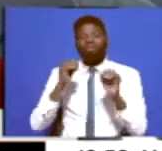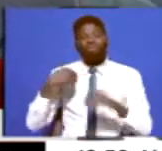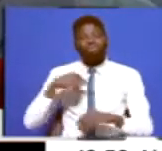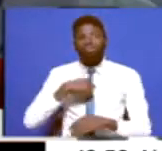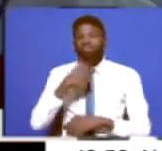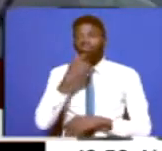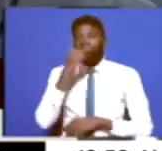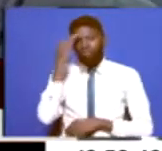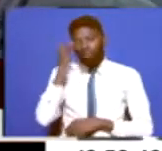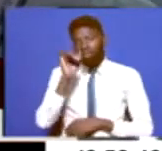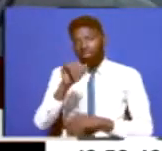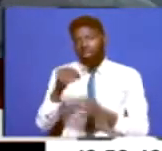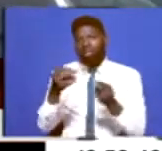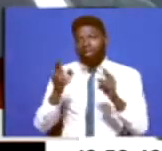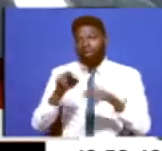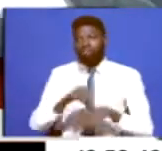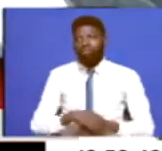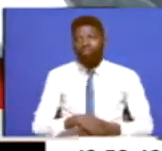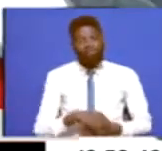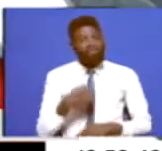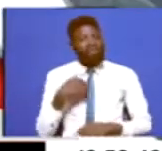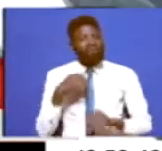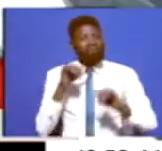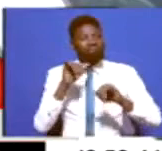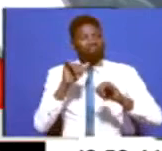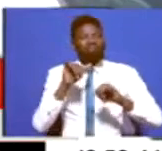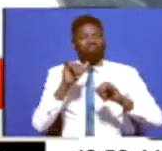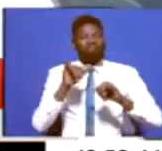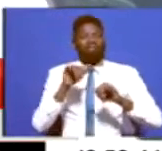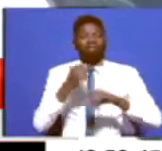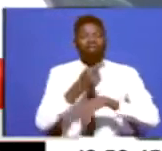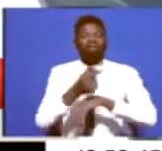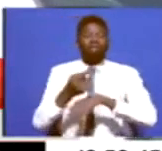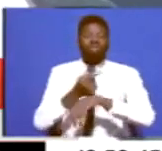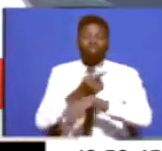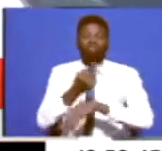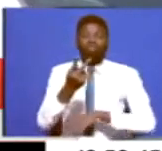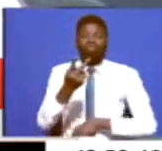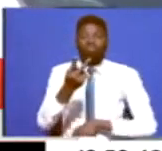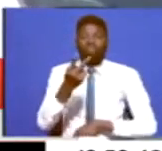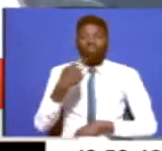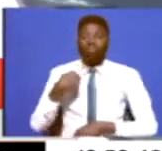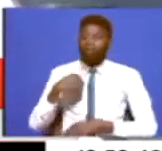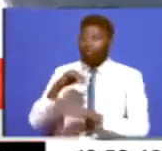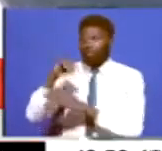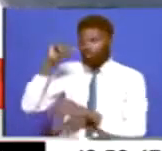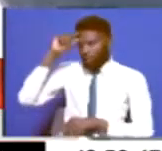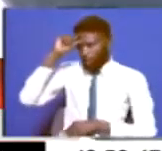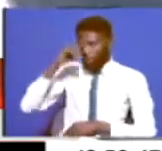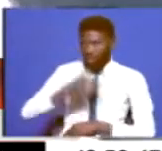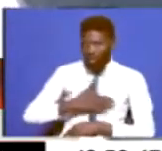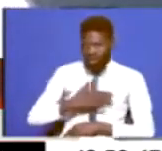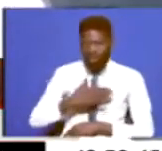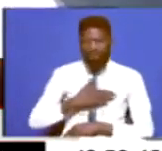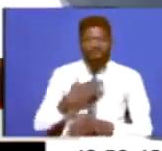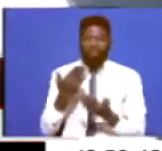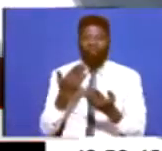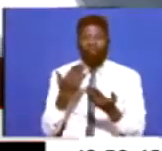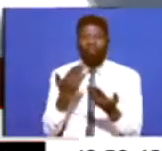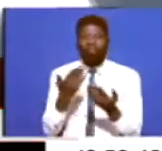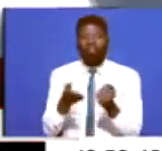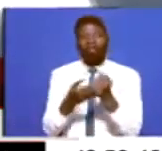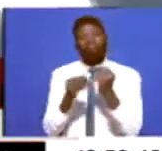mawili. Yeah. Na tunaomba serikali yetu ingilie mambo kwa sababu imekuwa it's worse. We have never tujai kuwa na